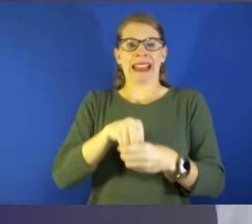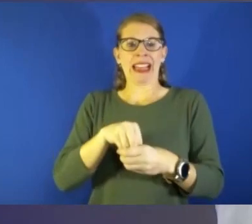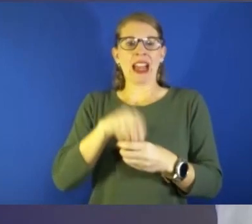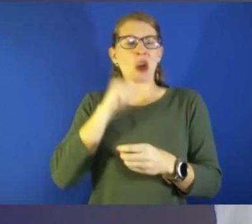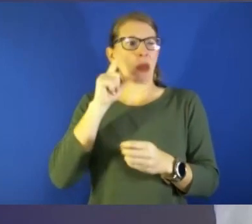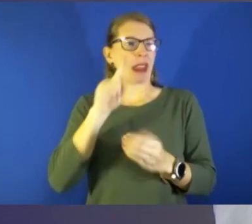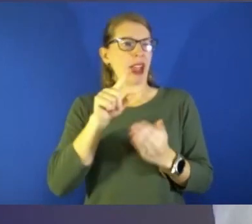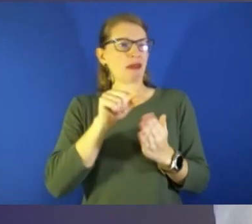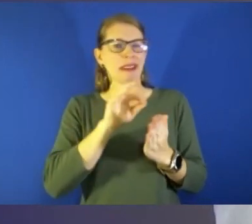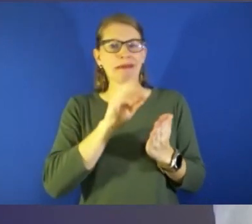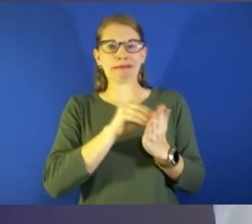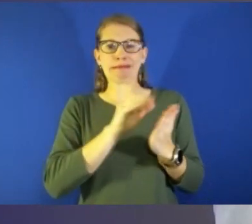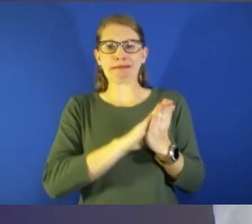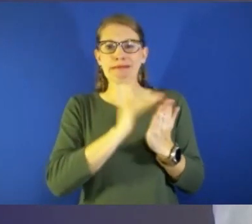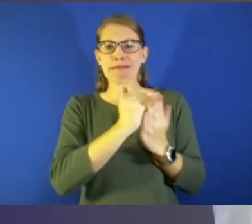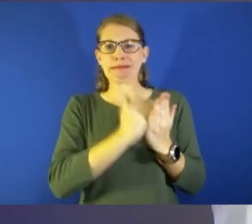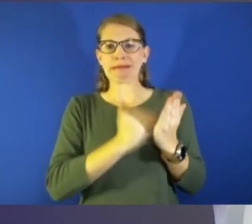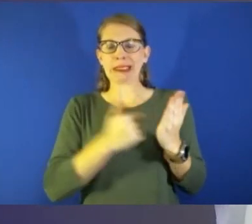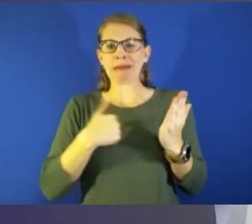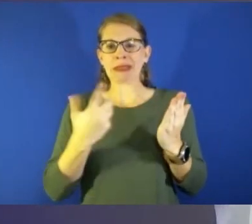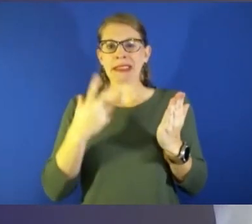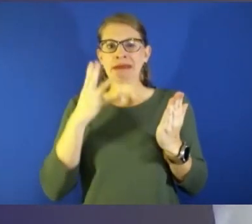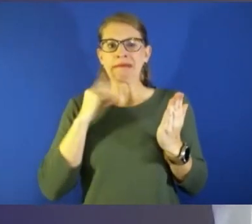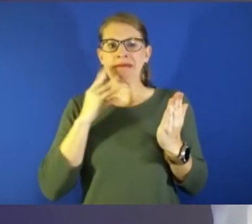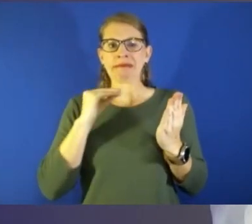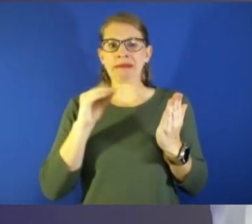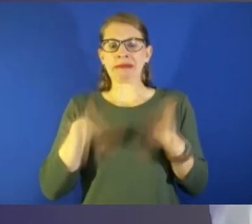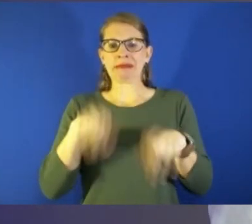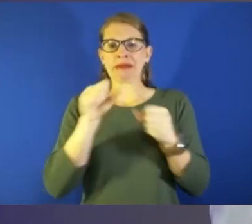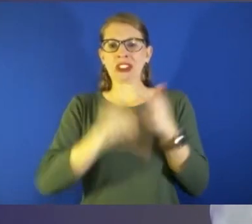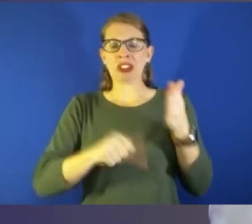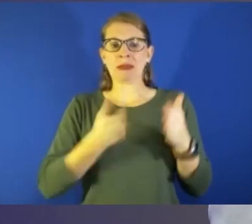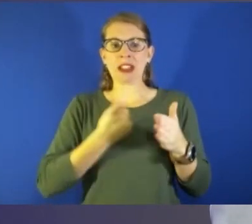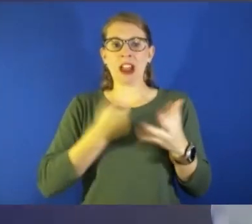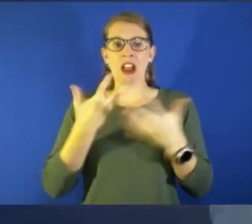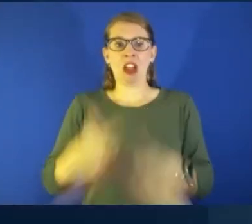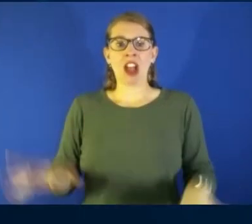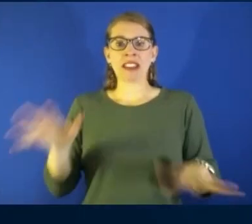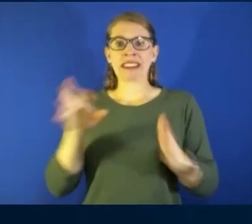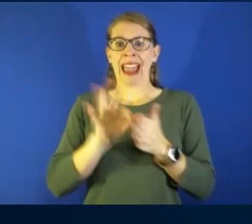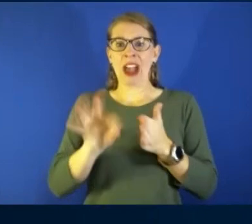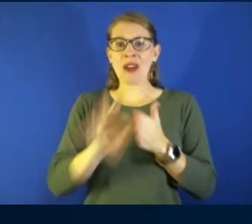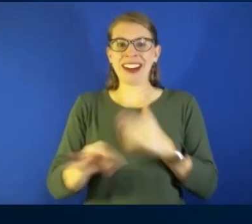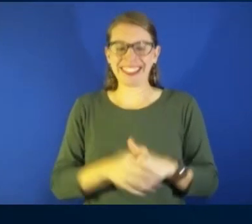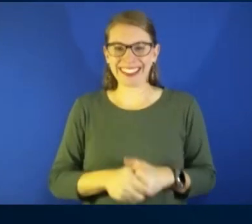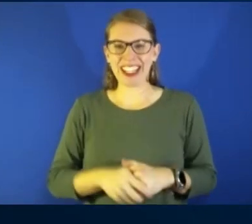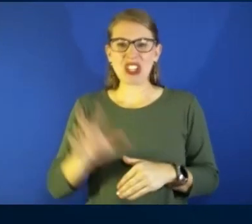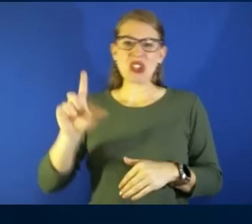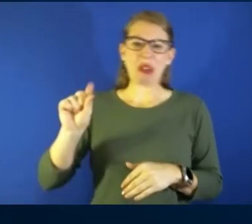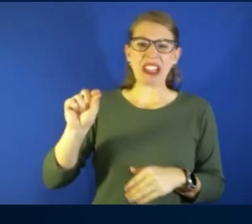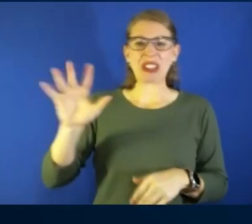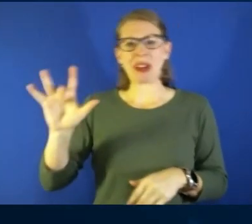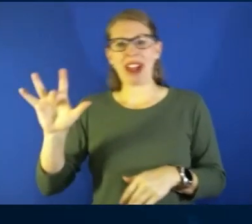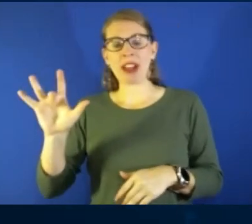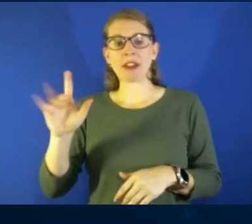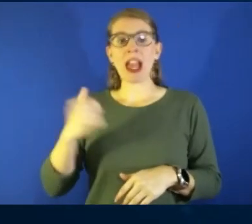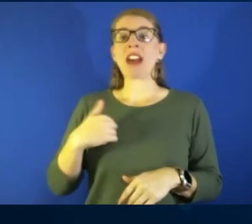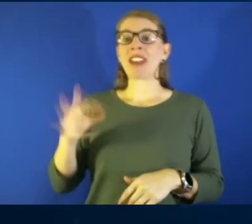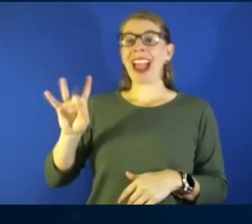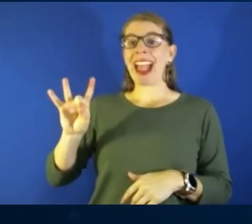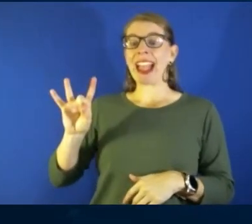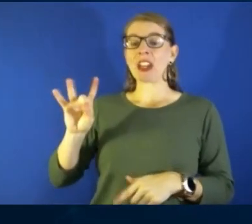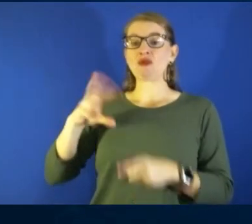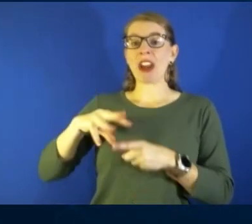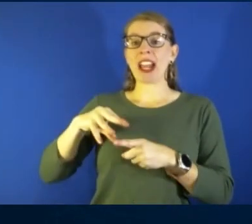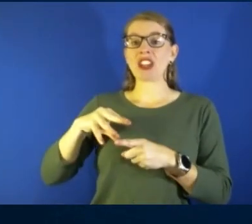how many I've done, but I mean quite a few. You've I would lost say track. 20, 25, I don't know. We have 8 radiation oncologists that